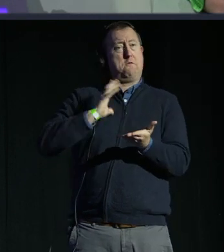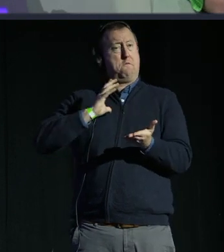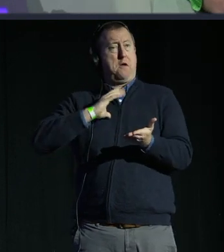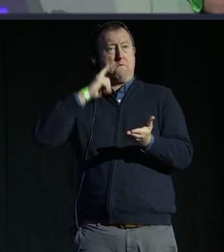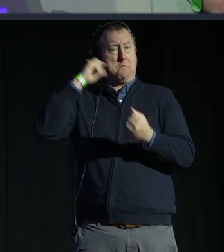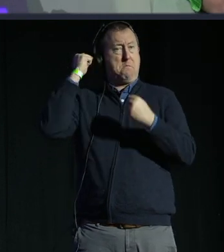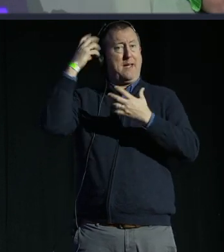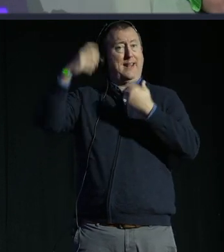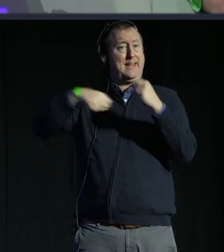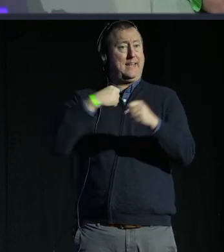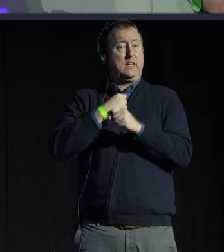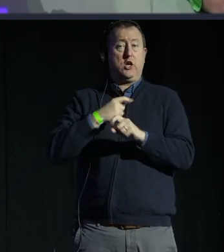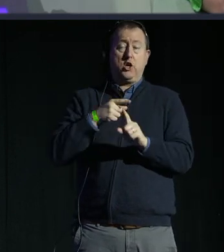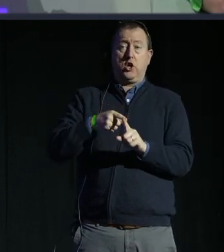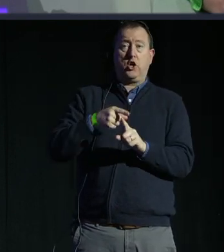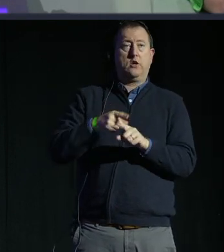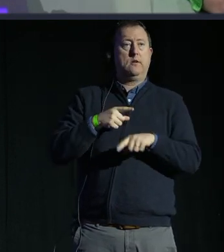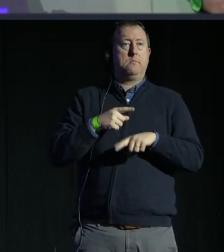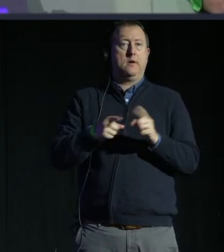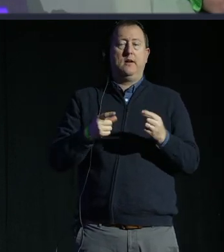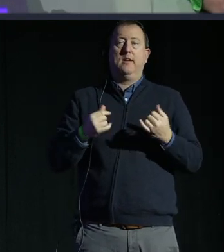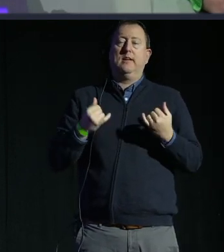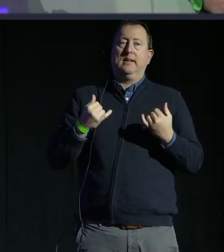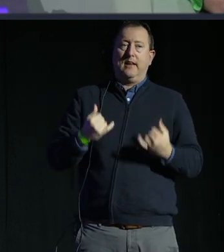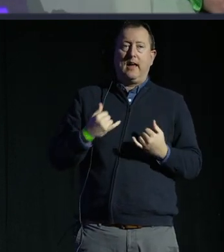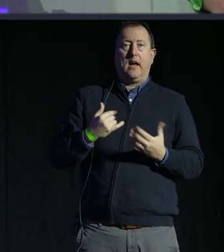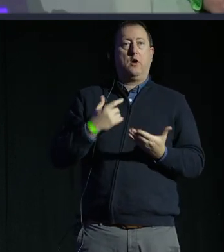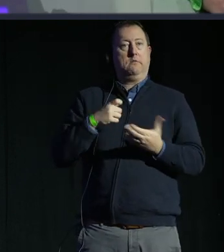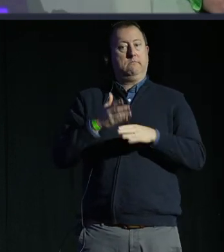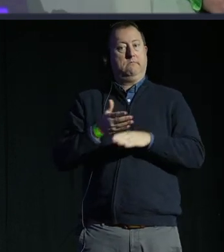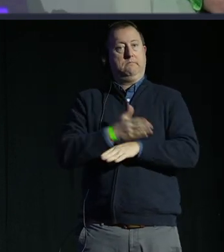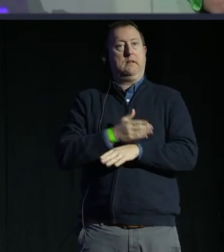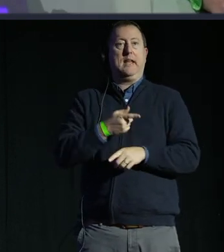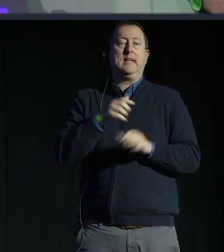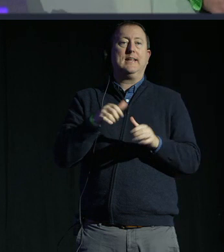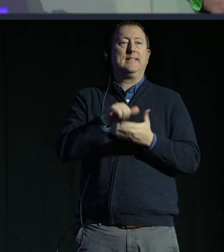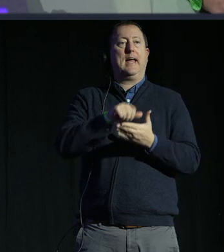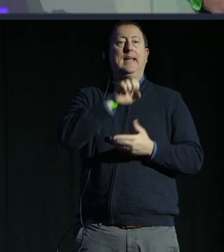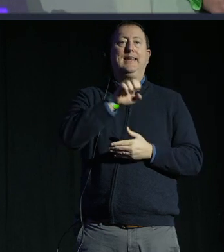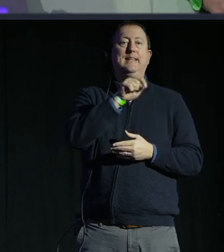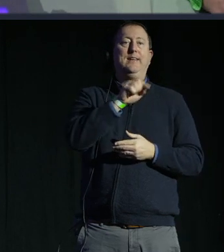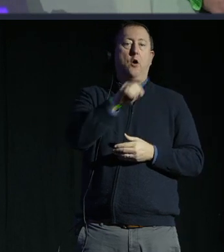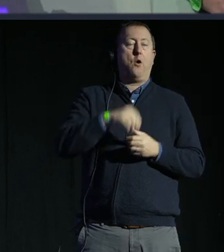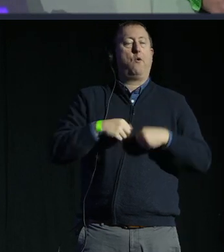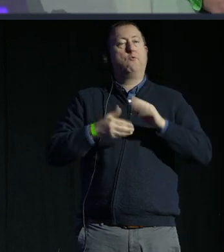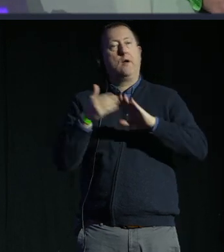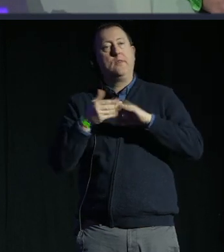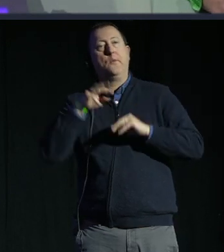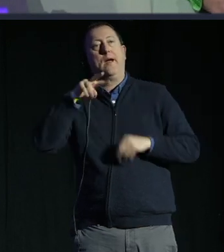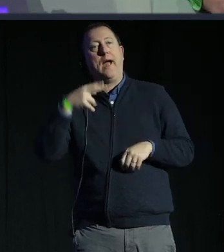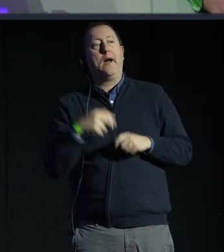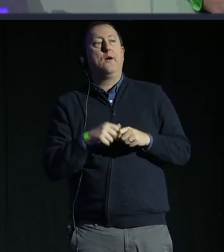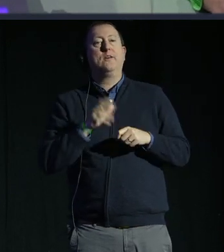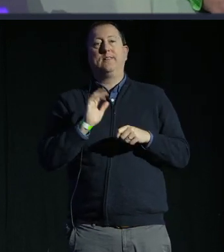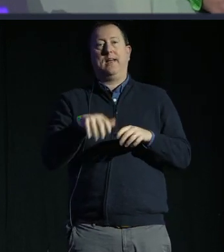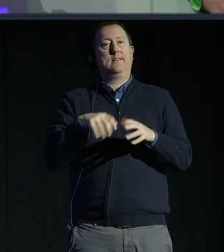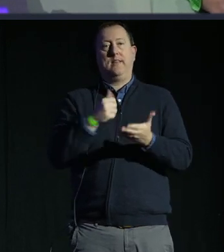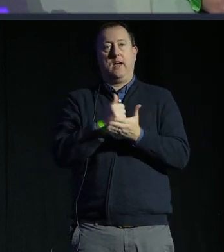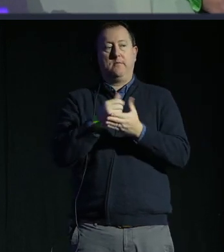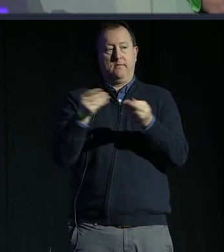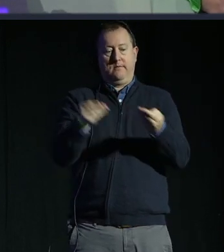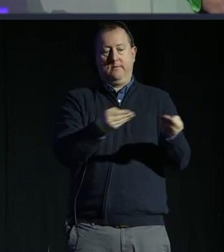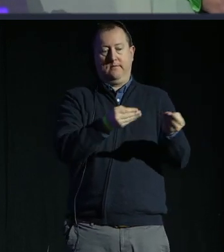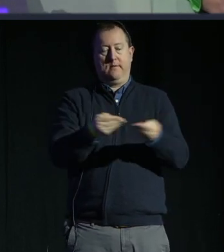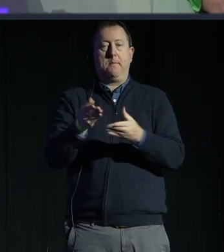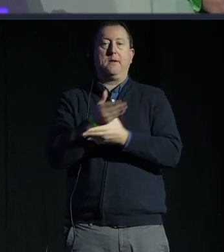the way that it exists now, that does the traditional ETL, run the warehouse, be the intermediary between the supply and